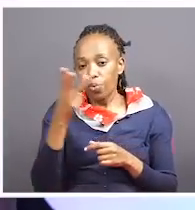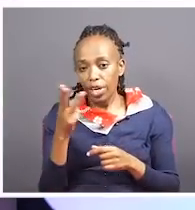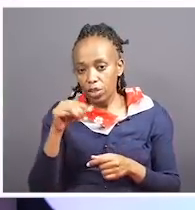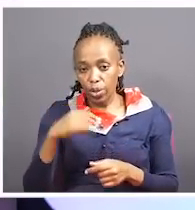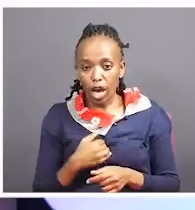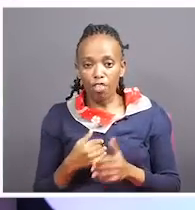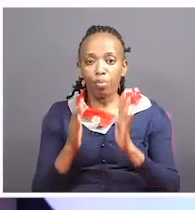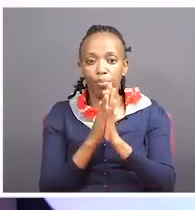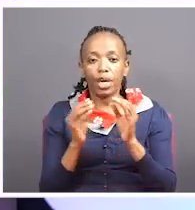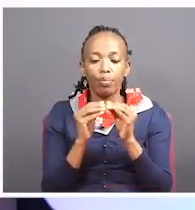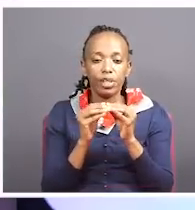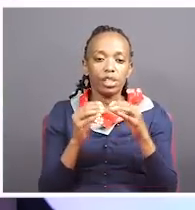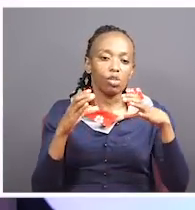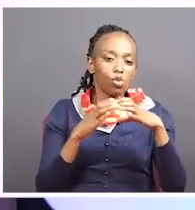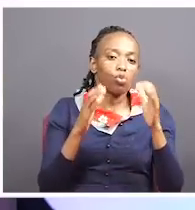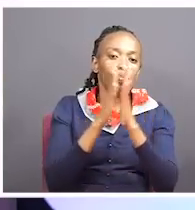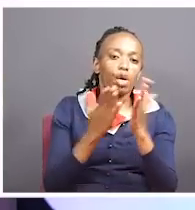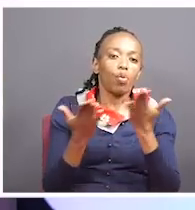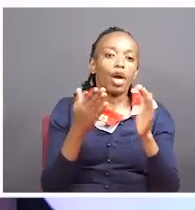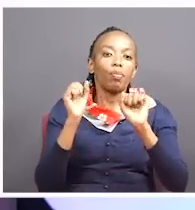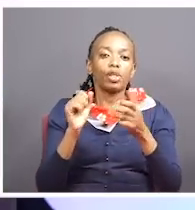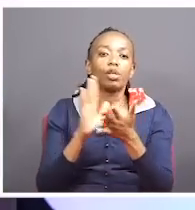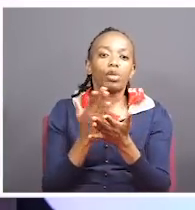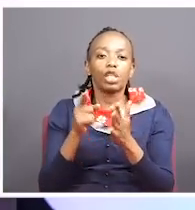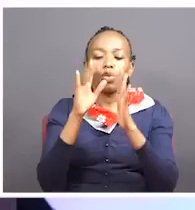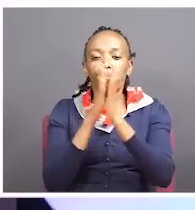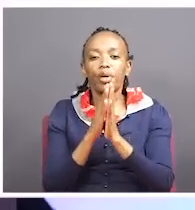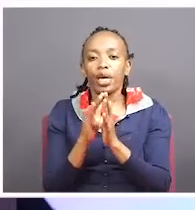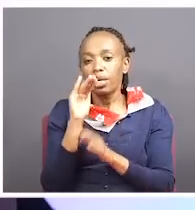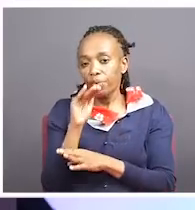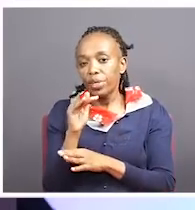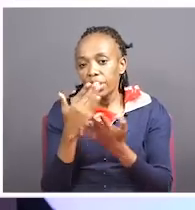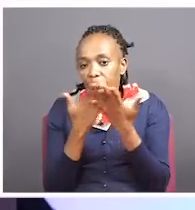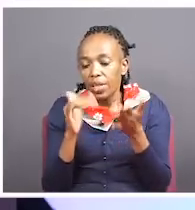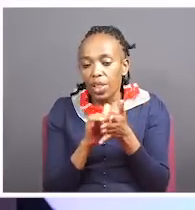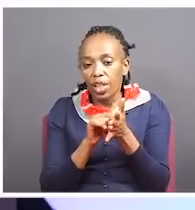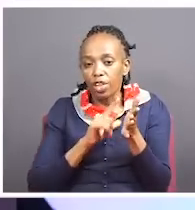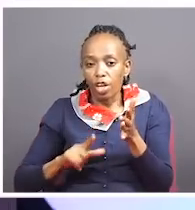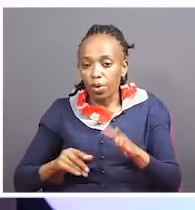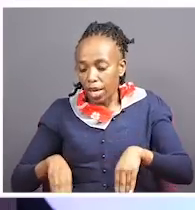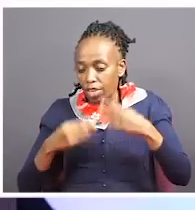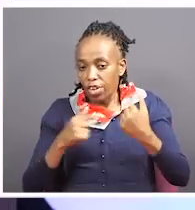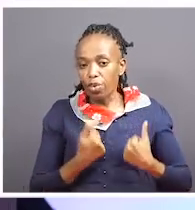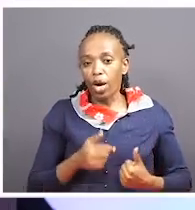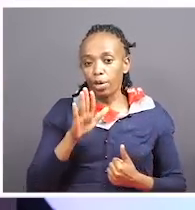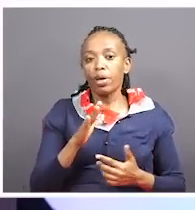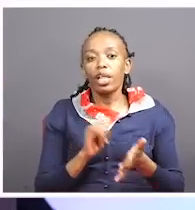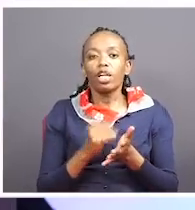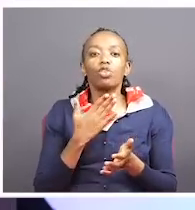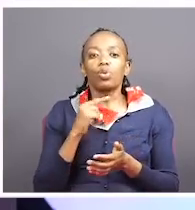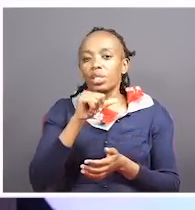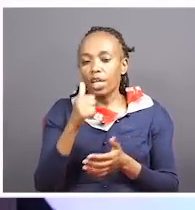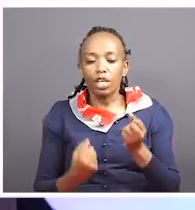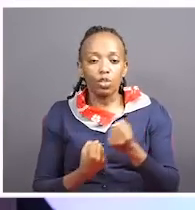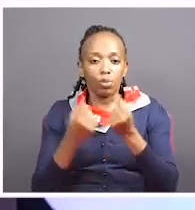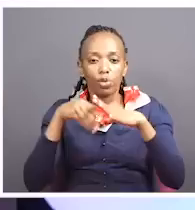course, on Wednesday, we have our prayer meeting, our corporate prayer, where you can share your prayer requests and anything that the Lord has put on your heart that you want others to